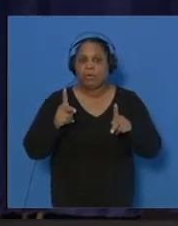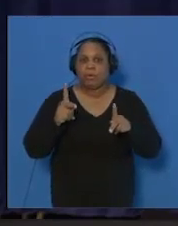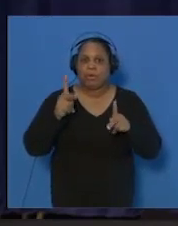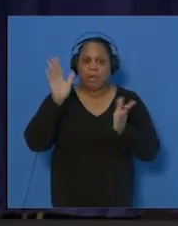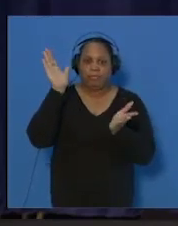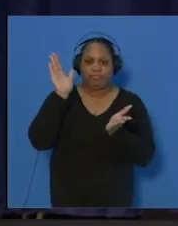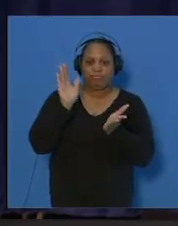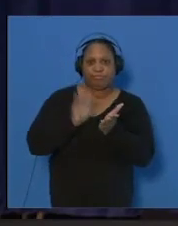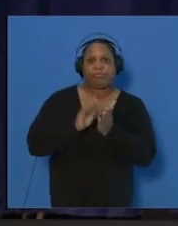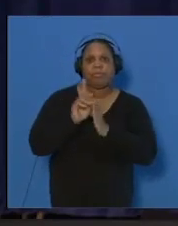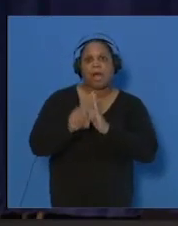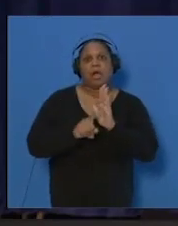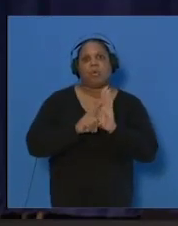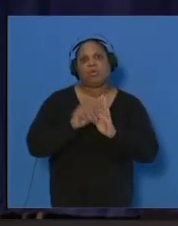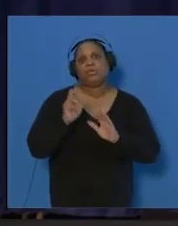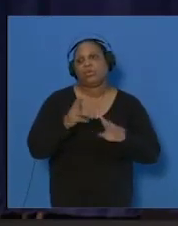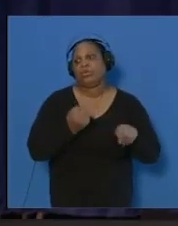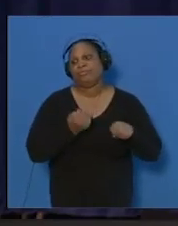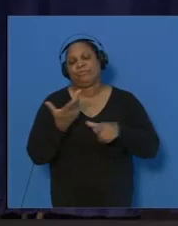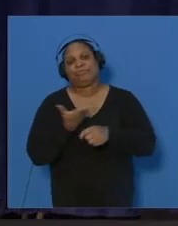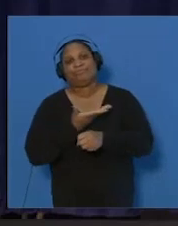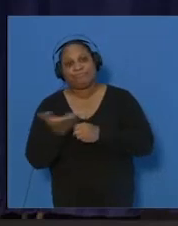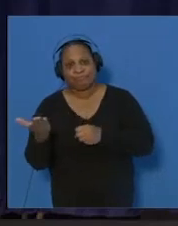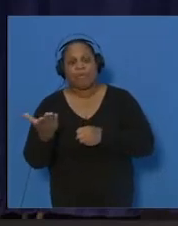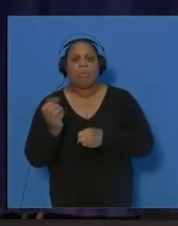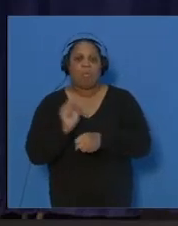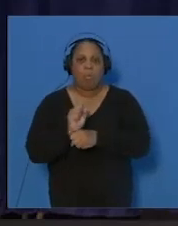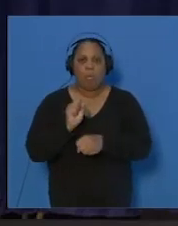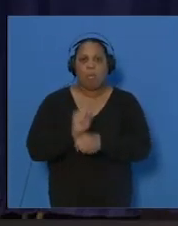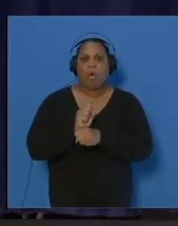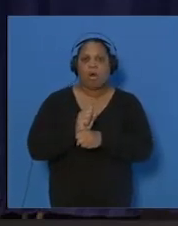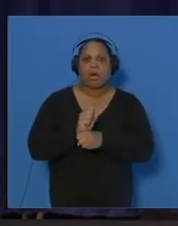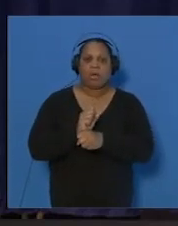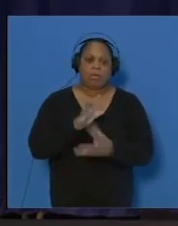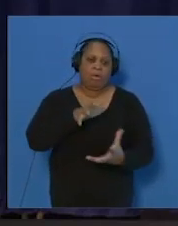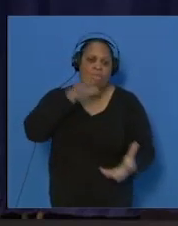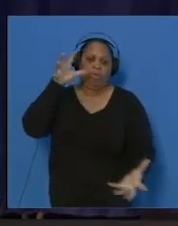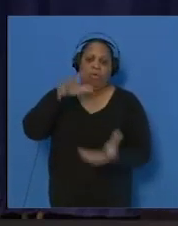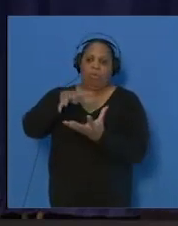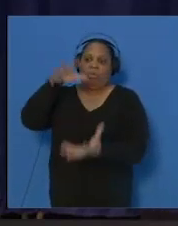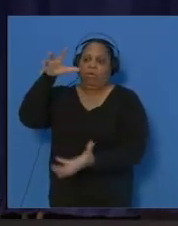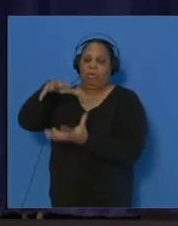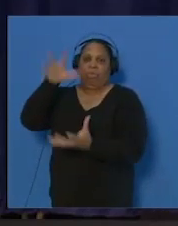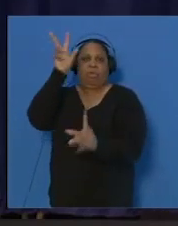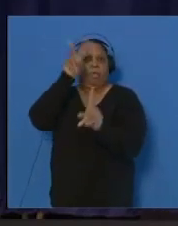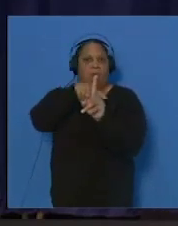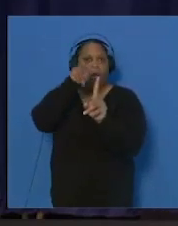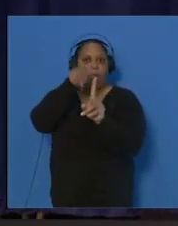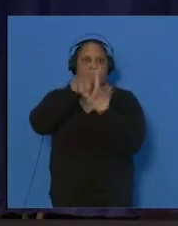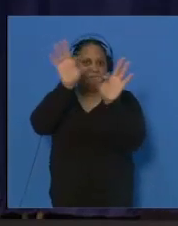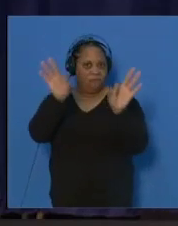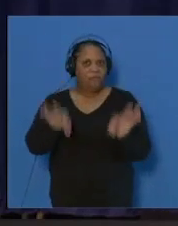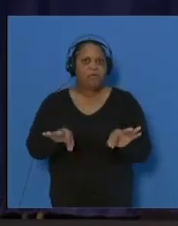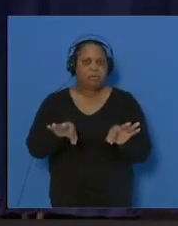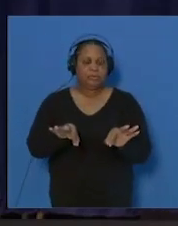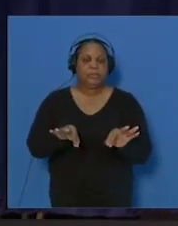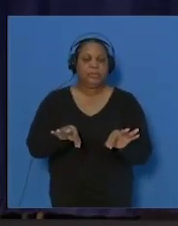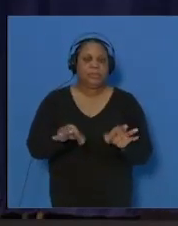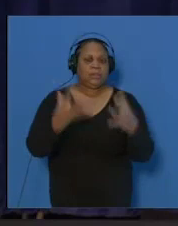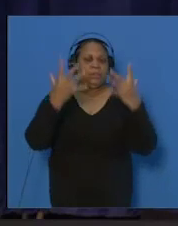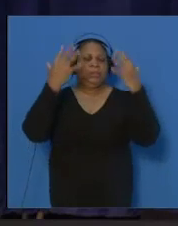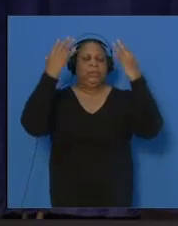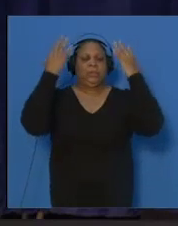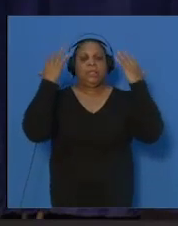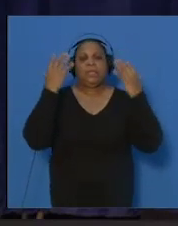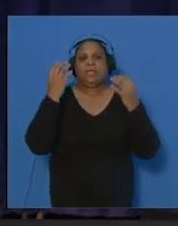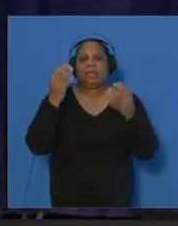hours or were put out of work. And so the volume of applications was overwhelming. And then on top of that,